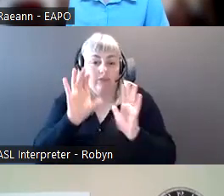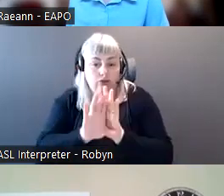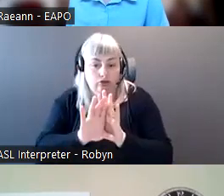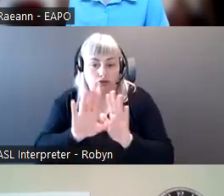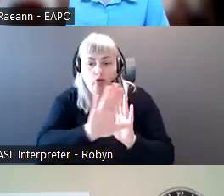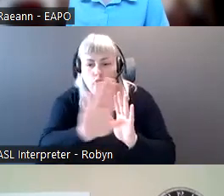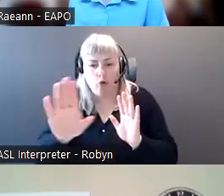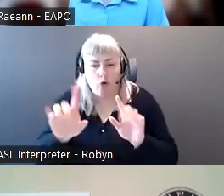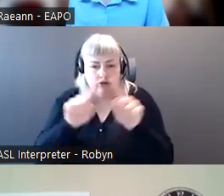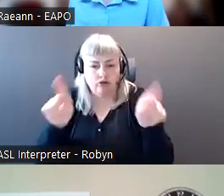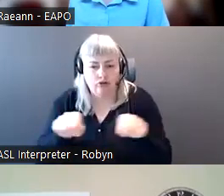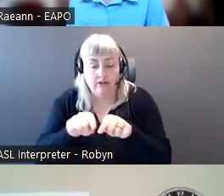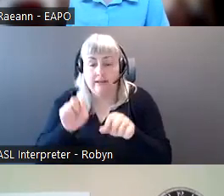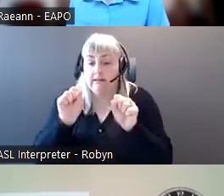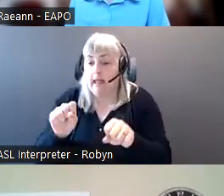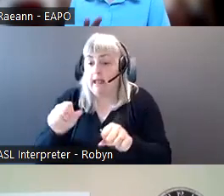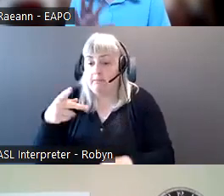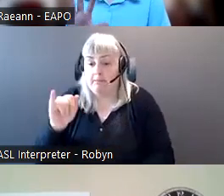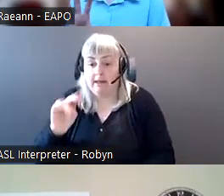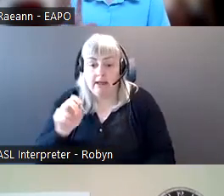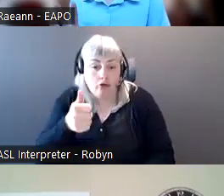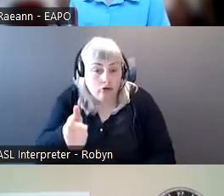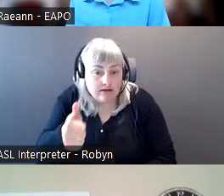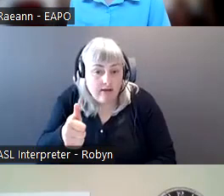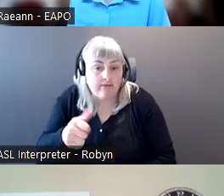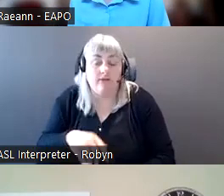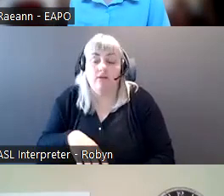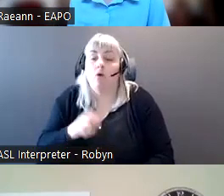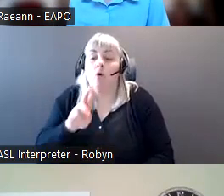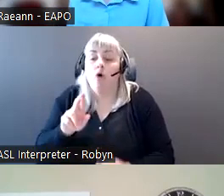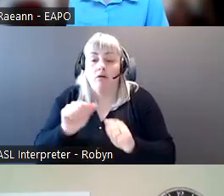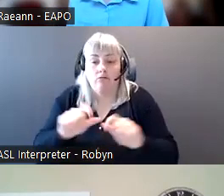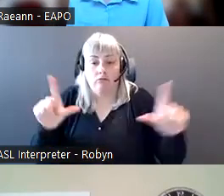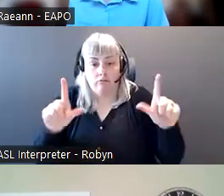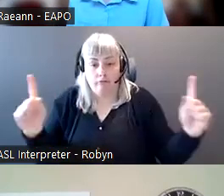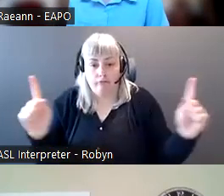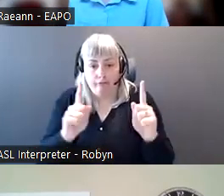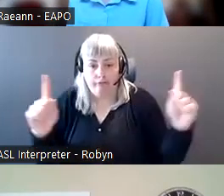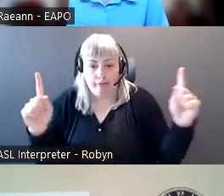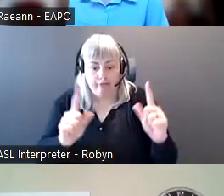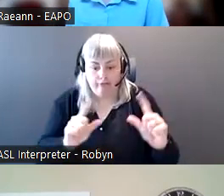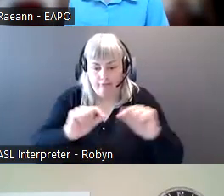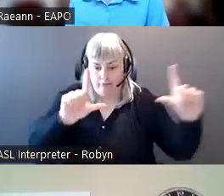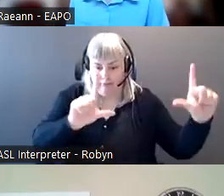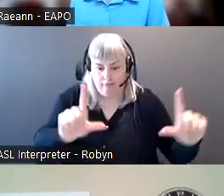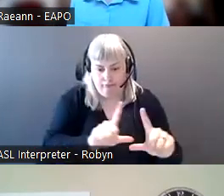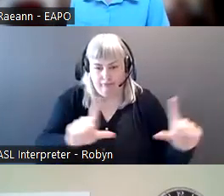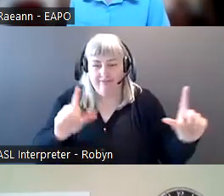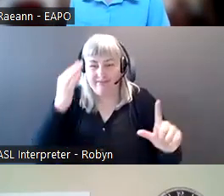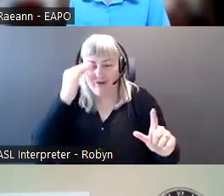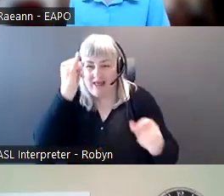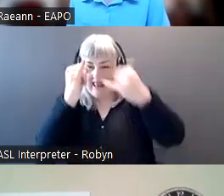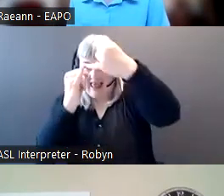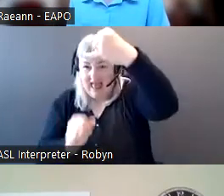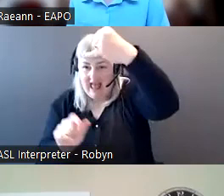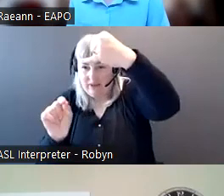your own computer, or you can make the speaker's images larger. You can pull the line between the speakers